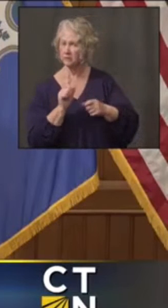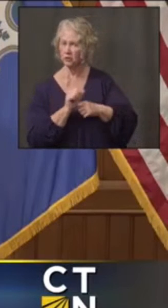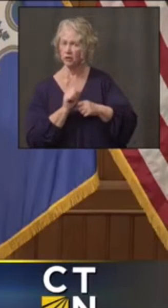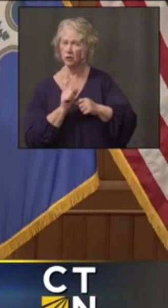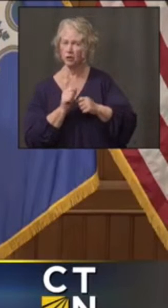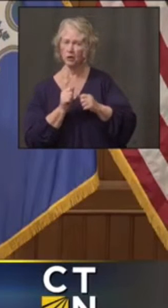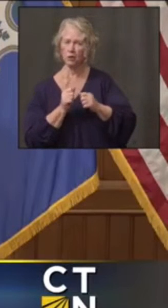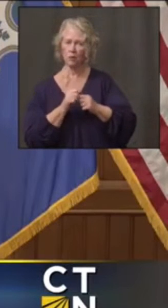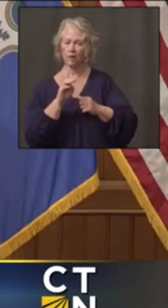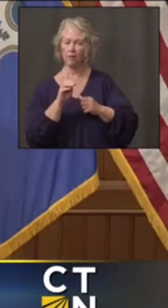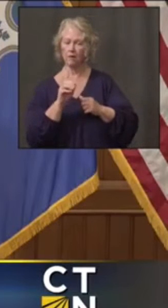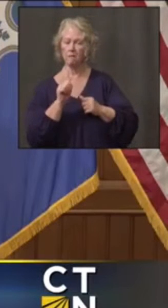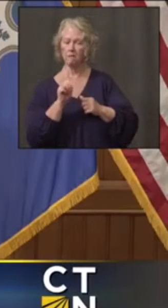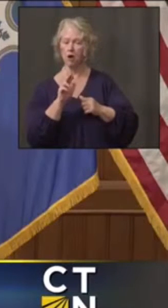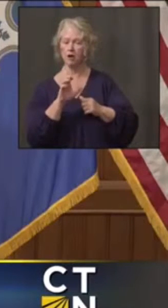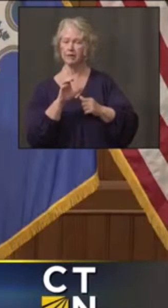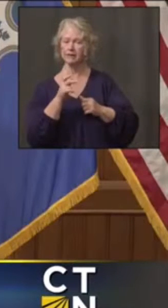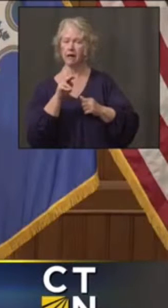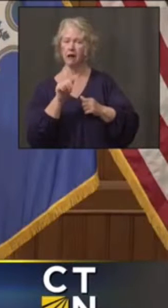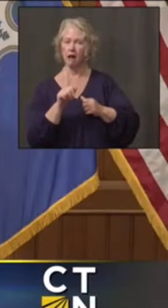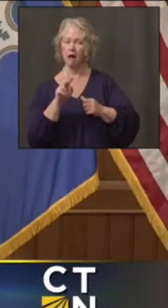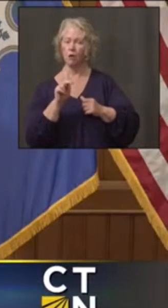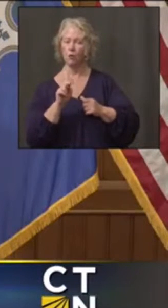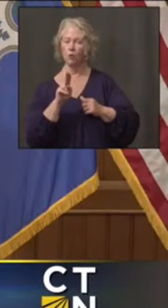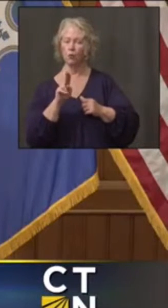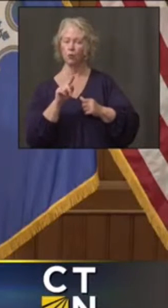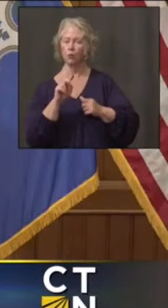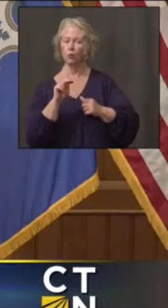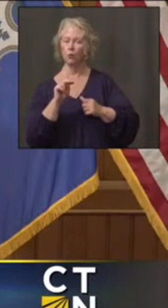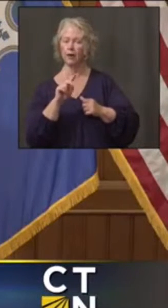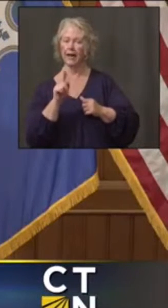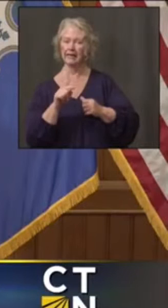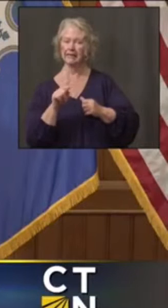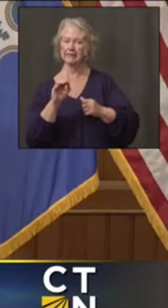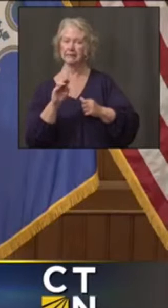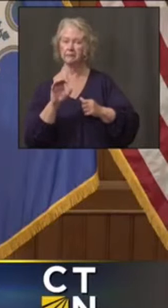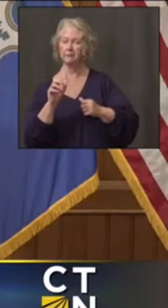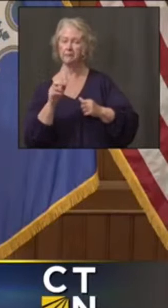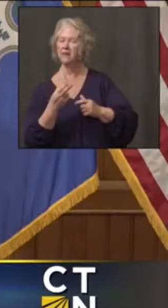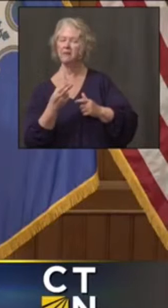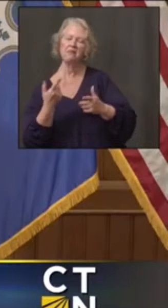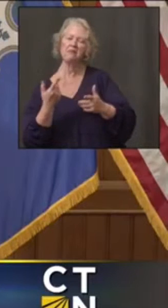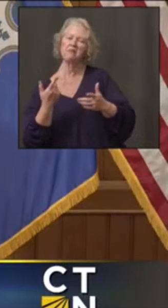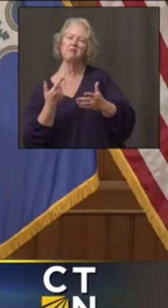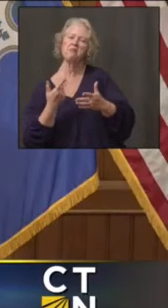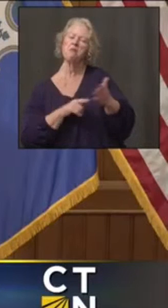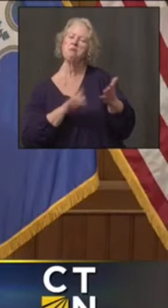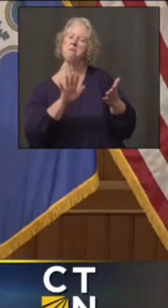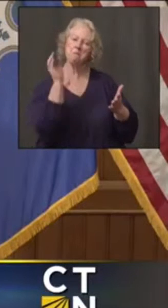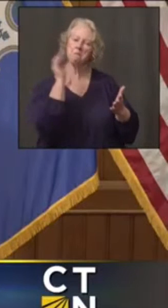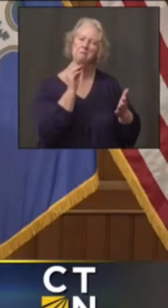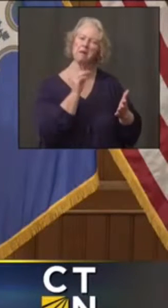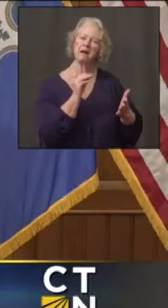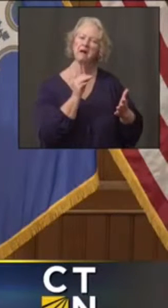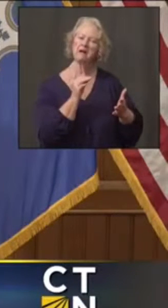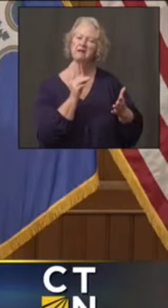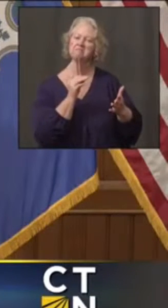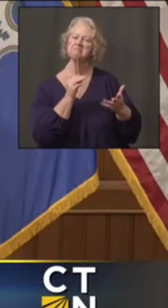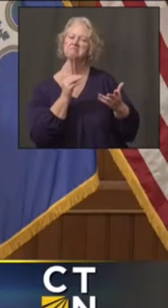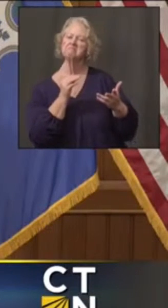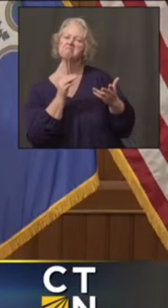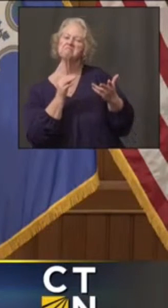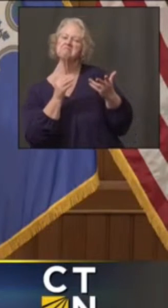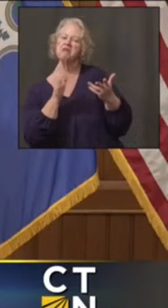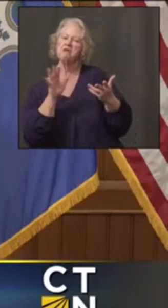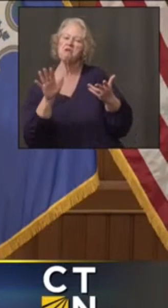Marcella Nunez-Smith, and what can you say about what she will bring to the committee that the president-elect